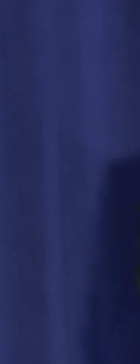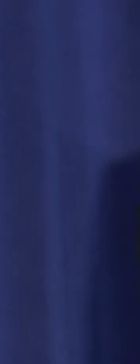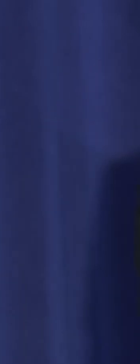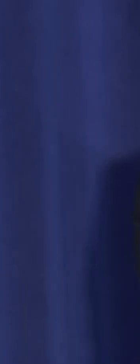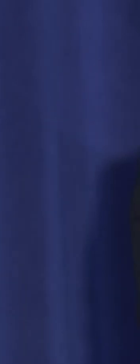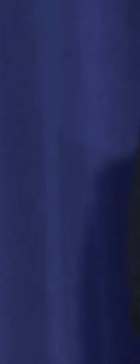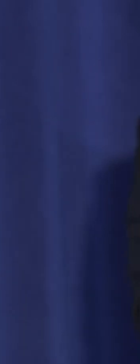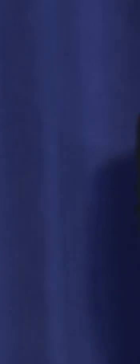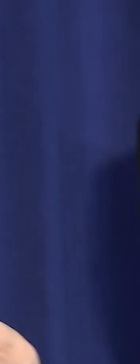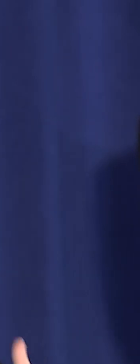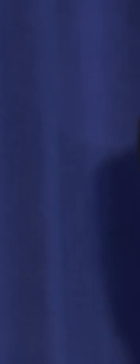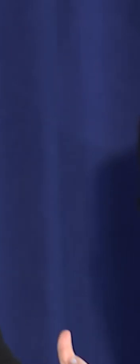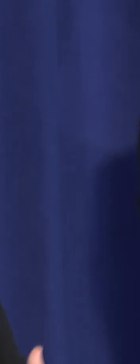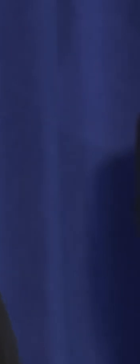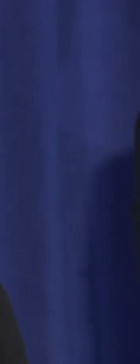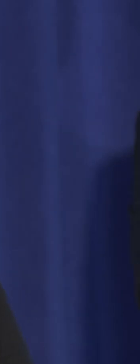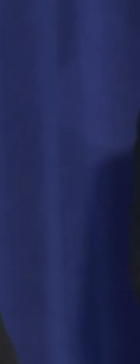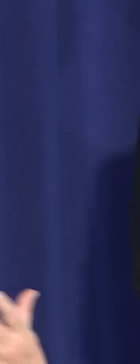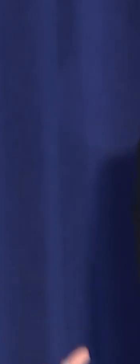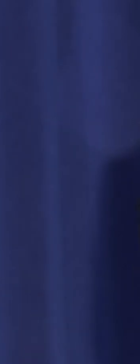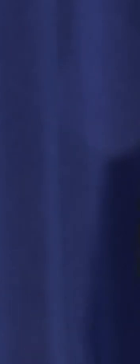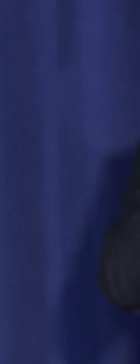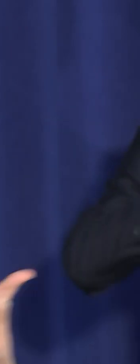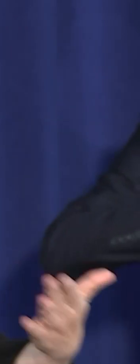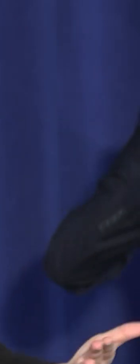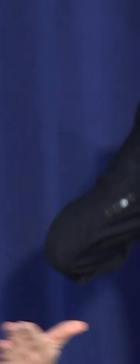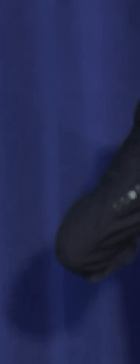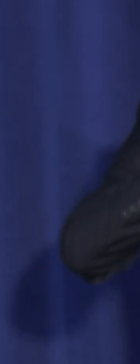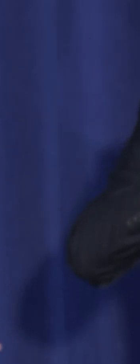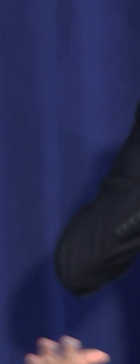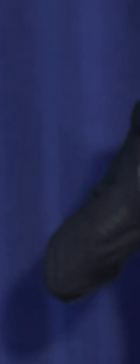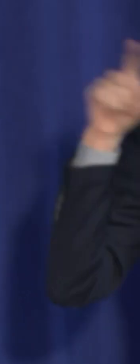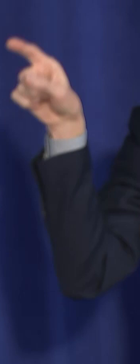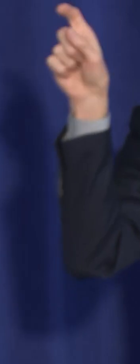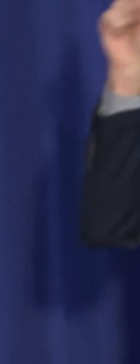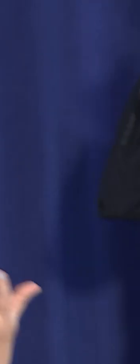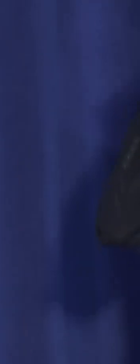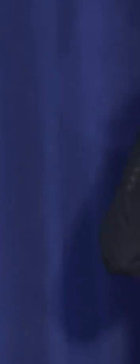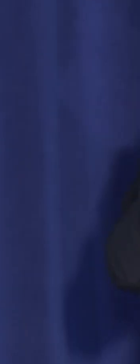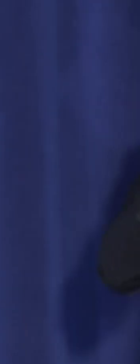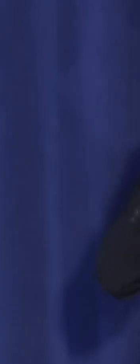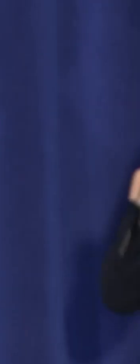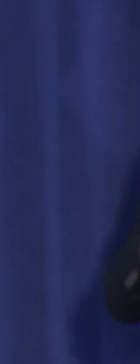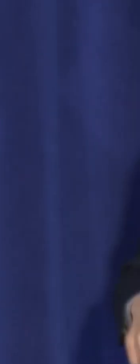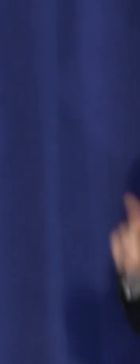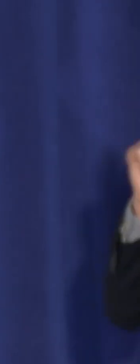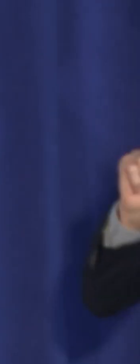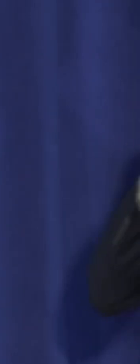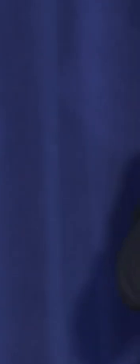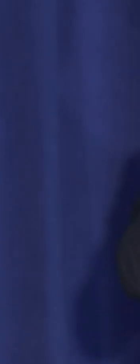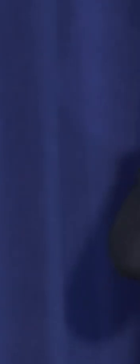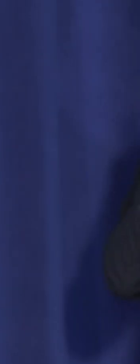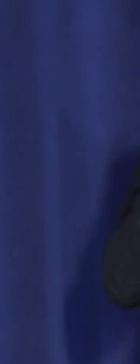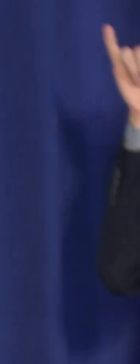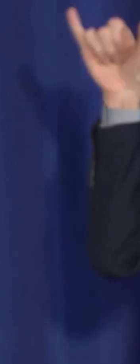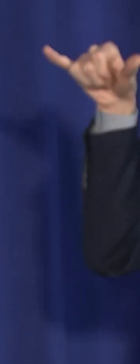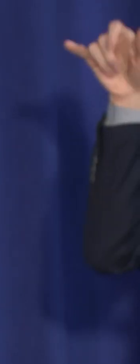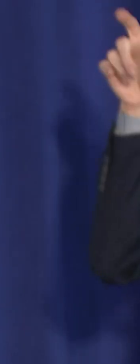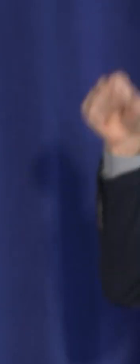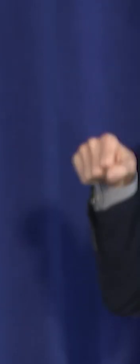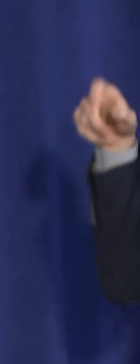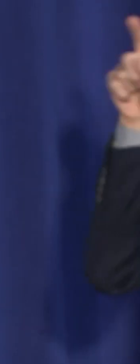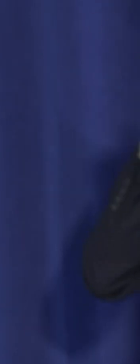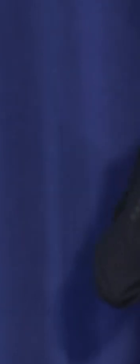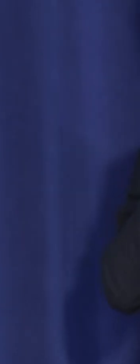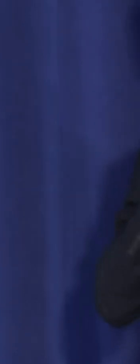are clinics, again, our academic partners here in Chicago have clinics that follow people who have long COVID to better describe this. There's a